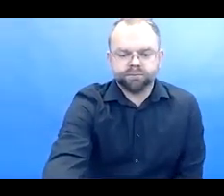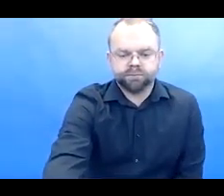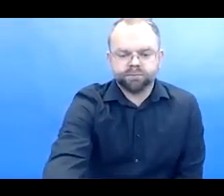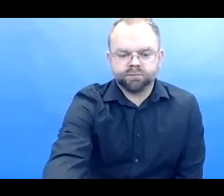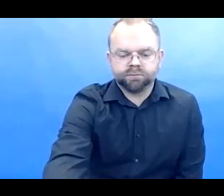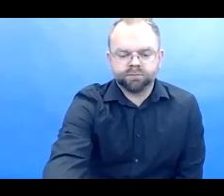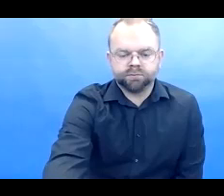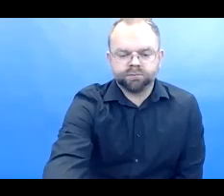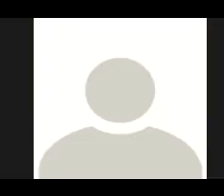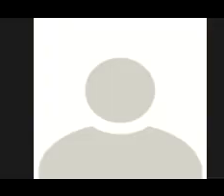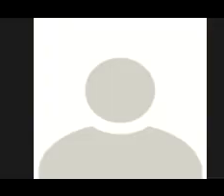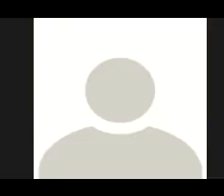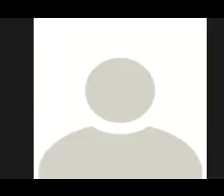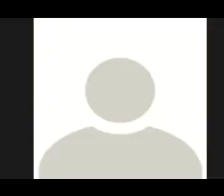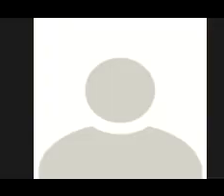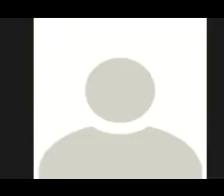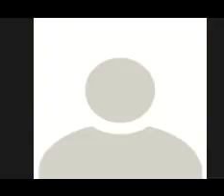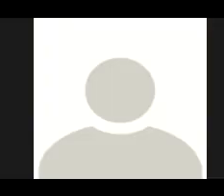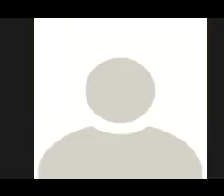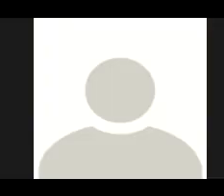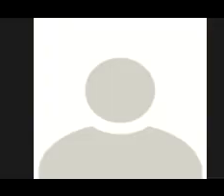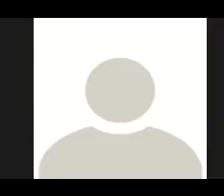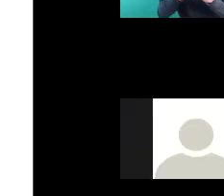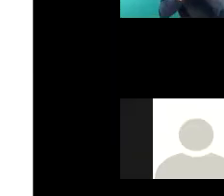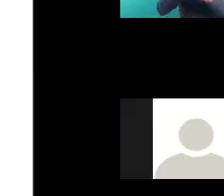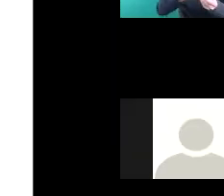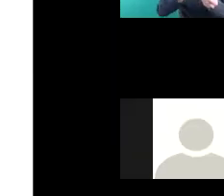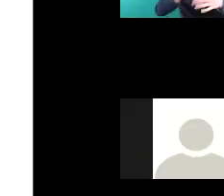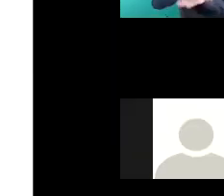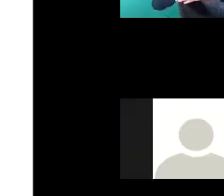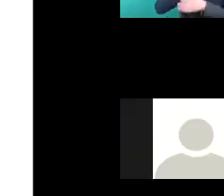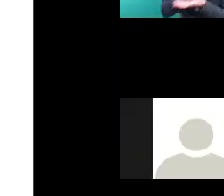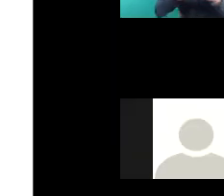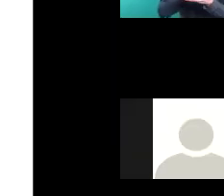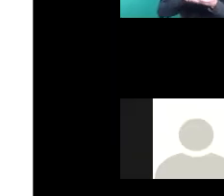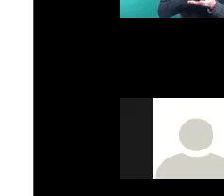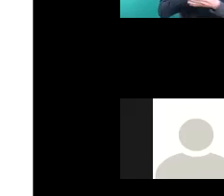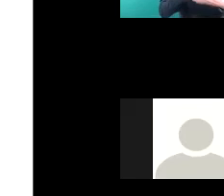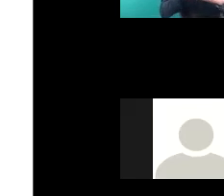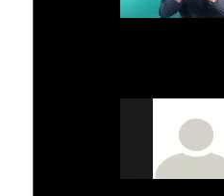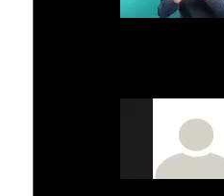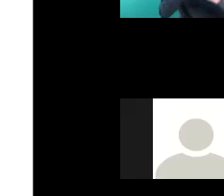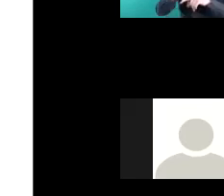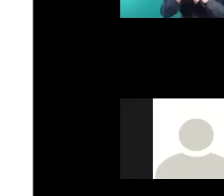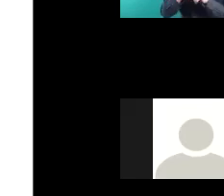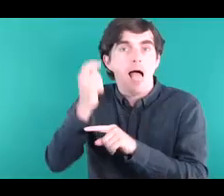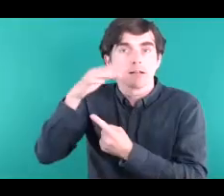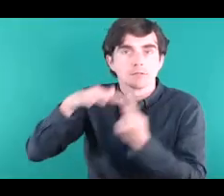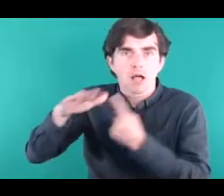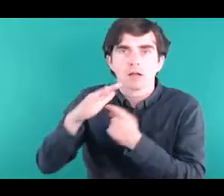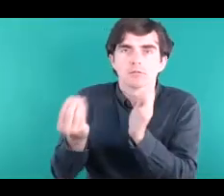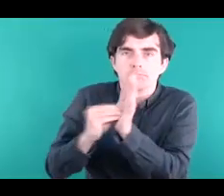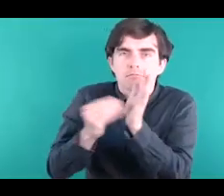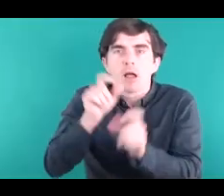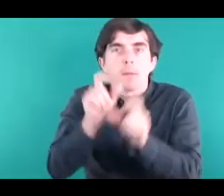but more and more focusing on support requirements. There is need to invest and develop community services. There